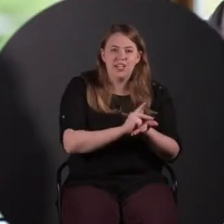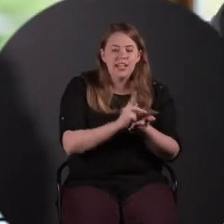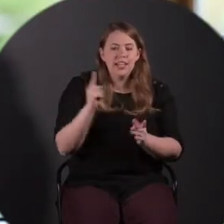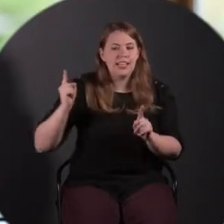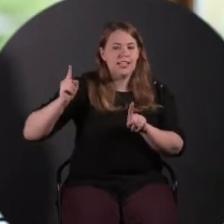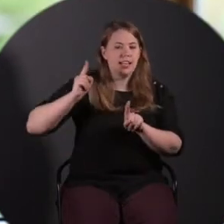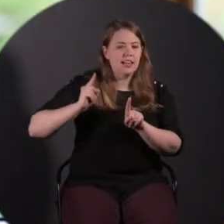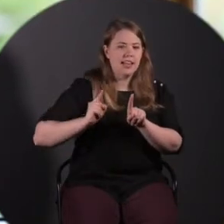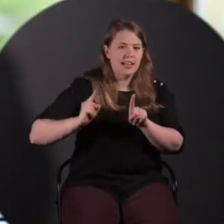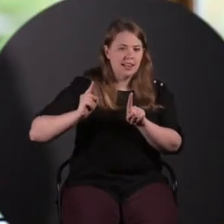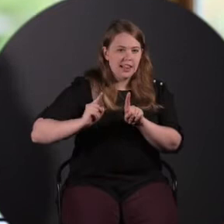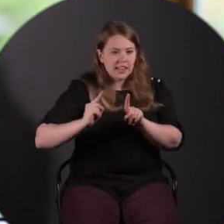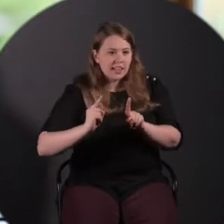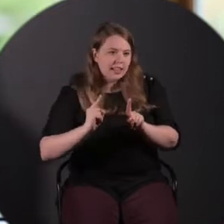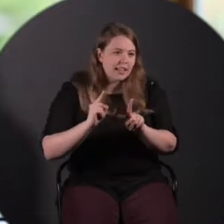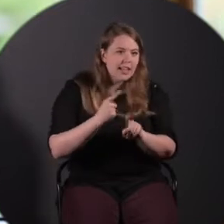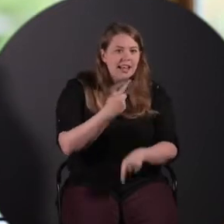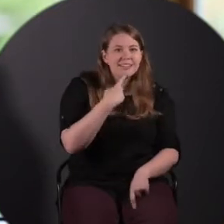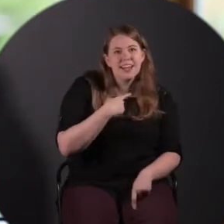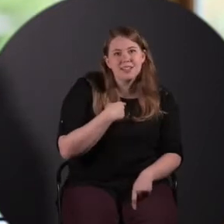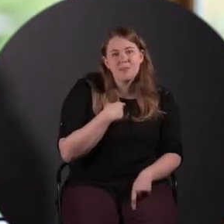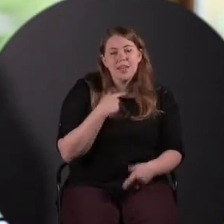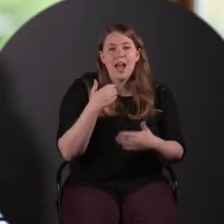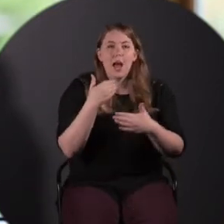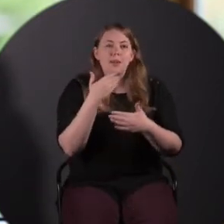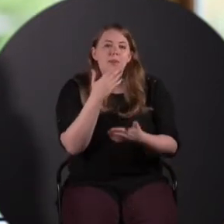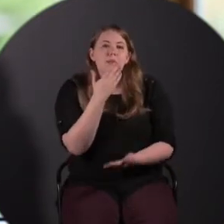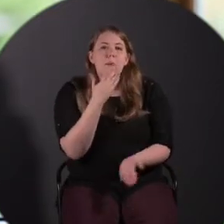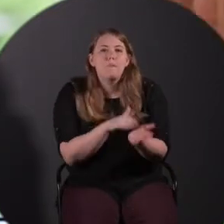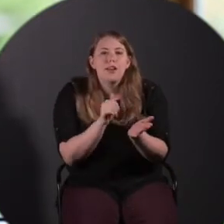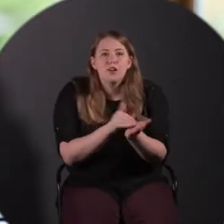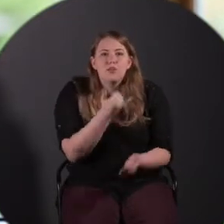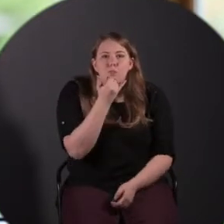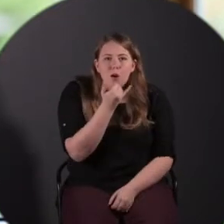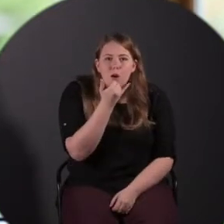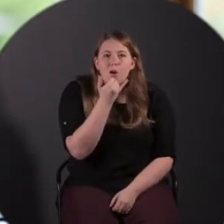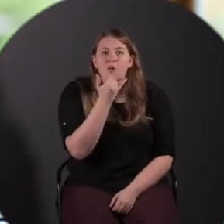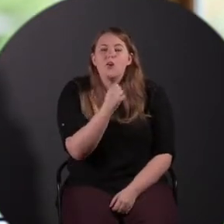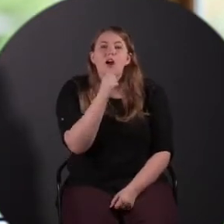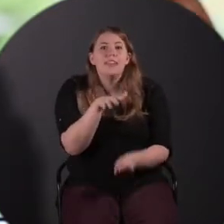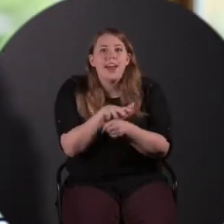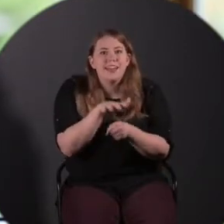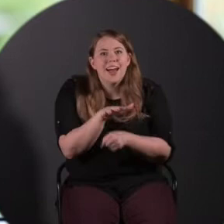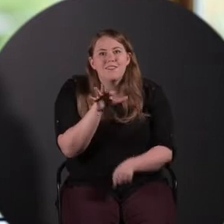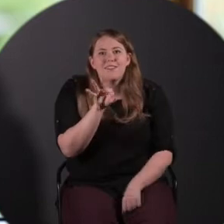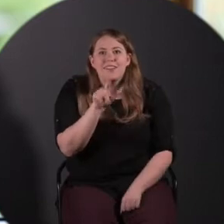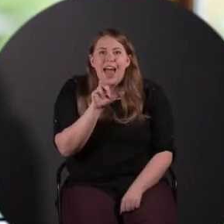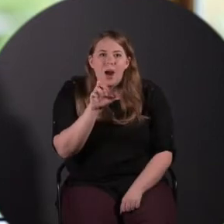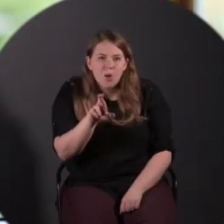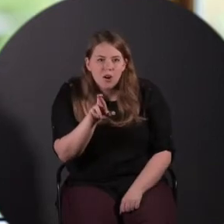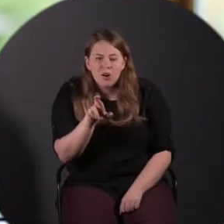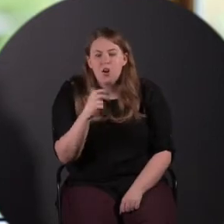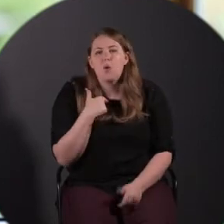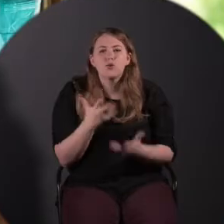hovering over me, telling me I'm not putting the butter in right, or I'm not putting in enough flour, or I'm making too big of a mess